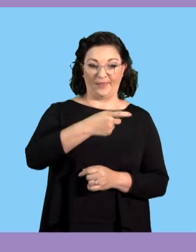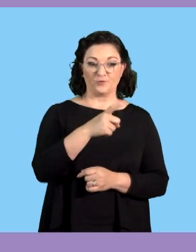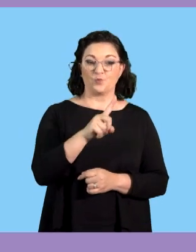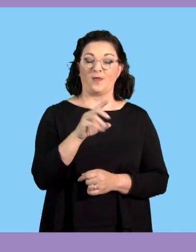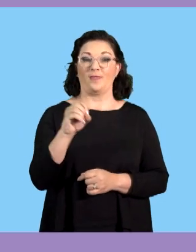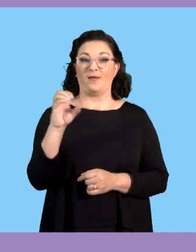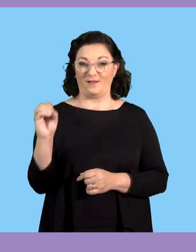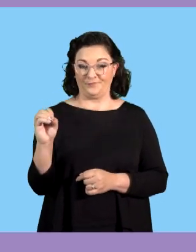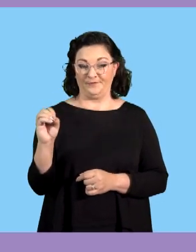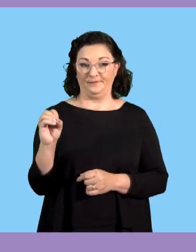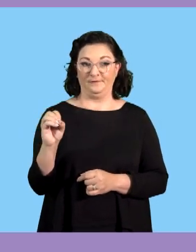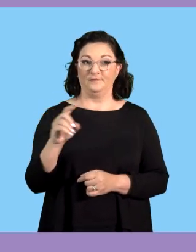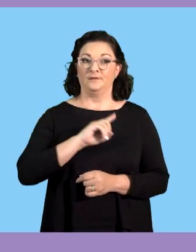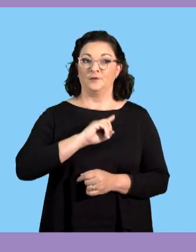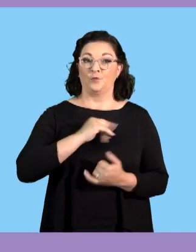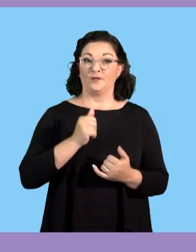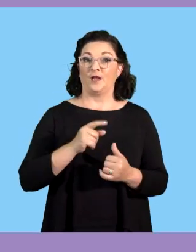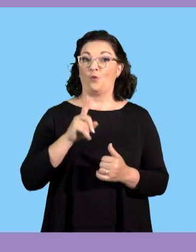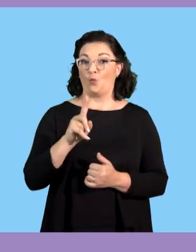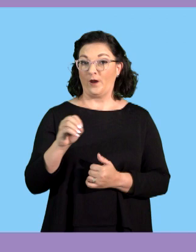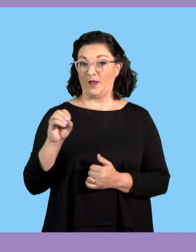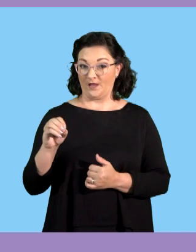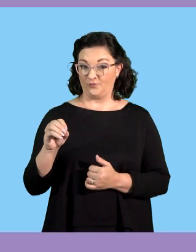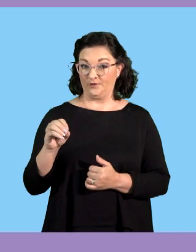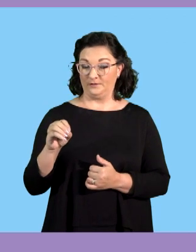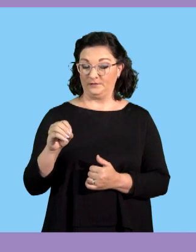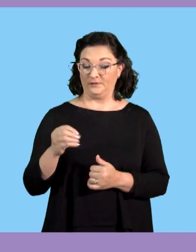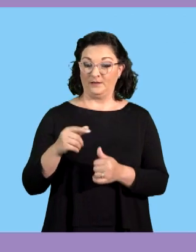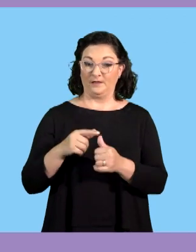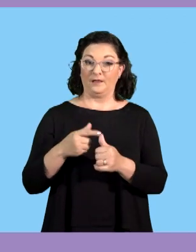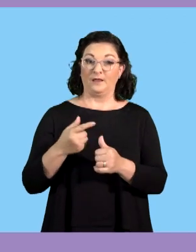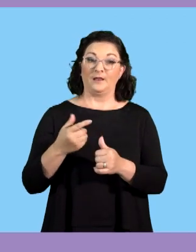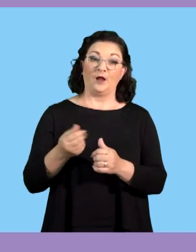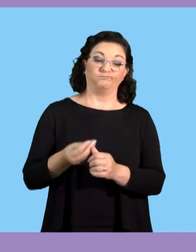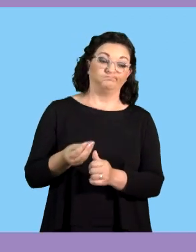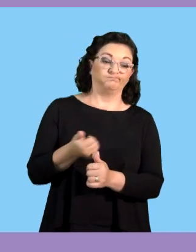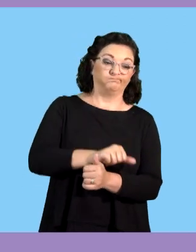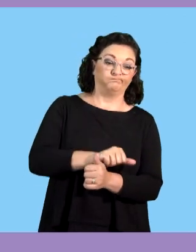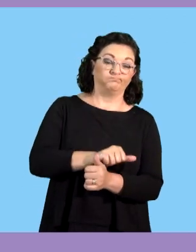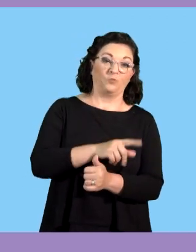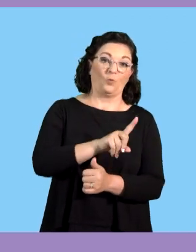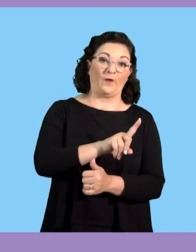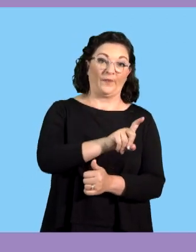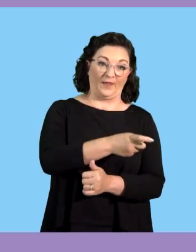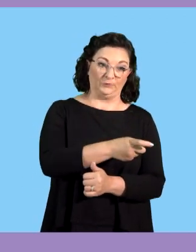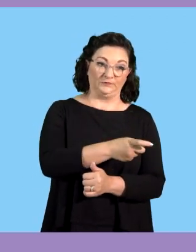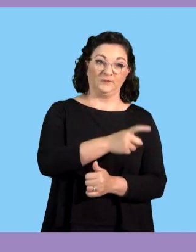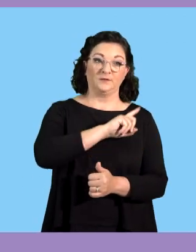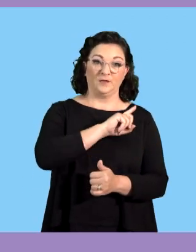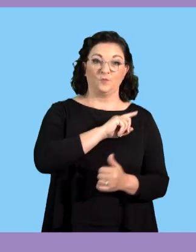1,100. So we're going to write 100 here, and the 1,000 will go to the thousands column. And your answer then would